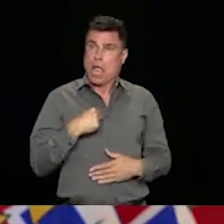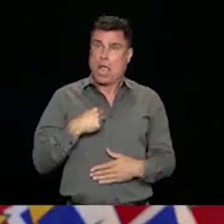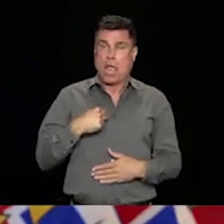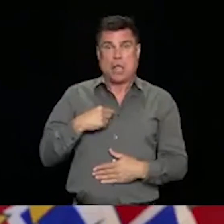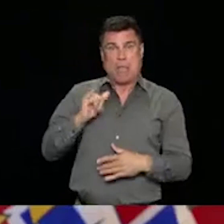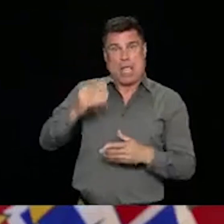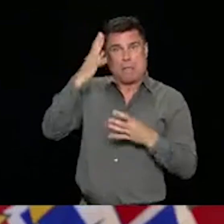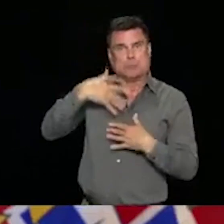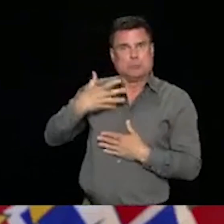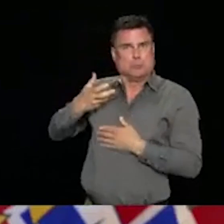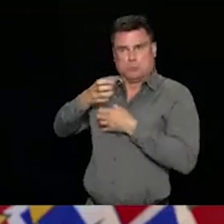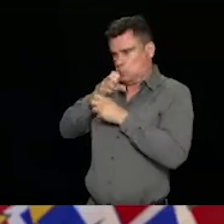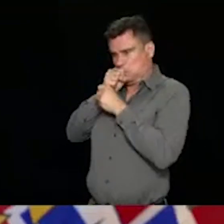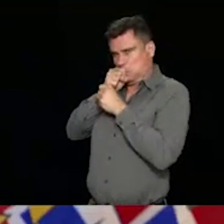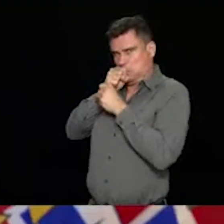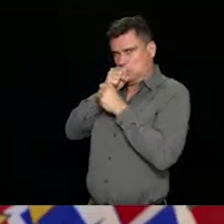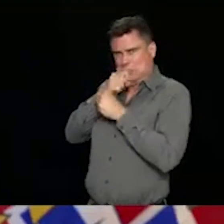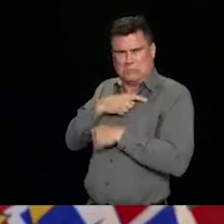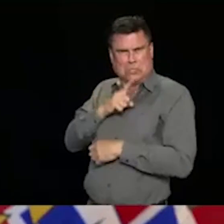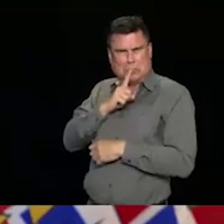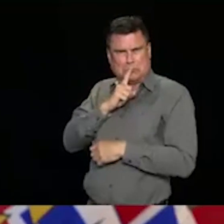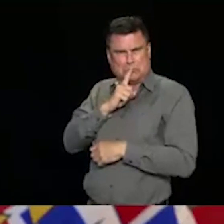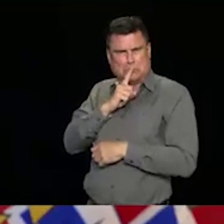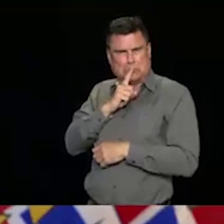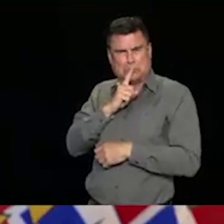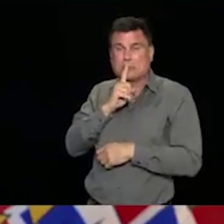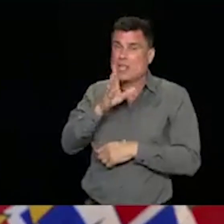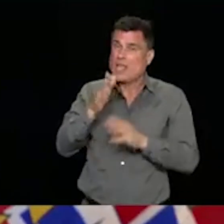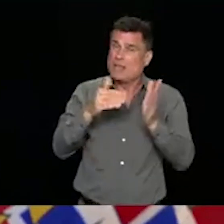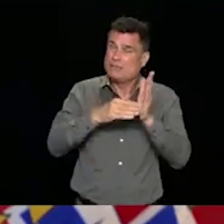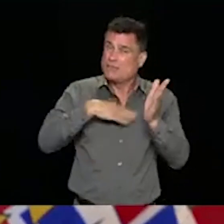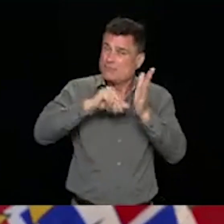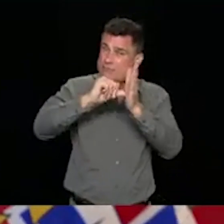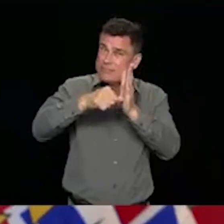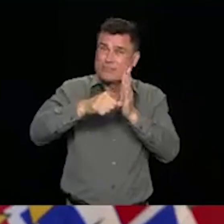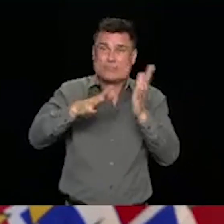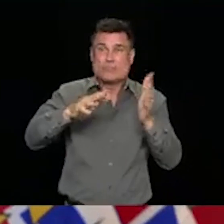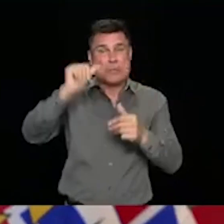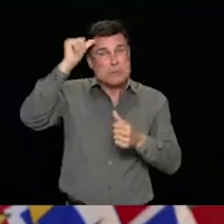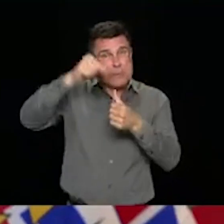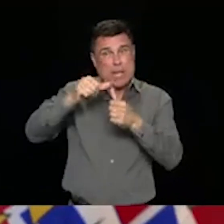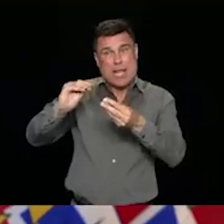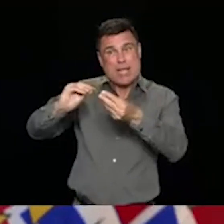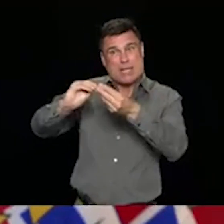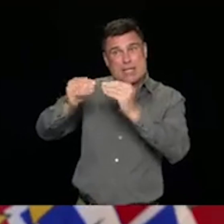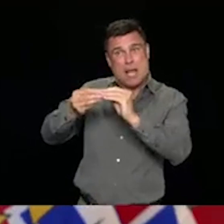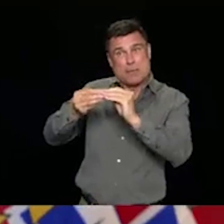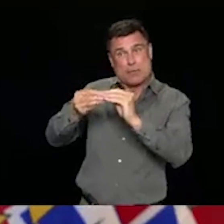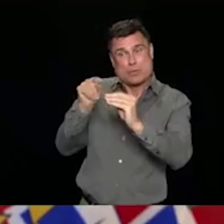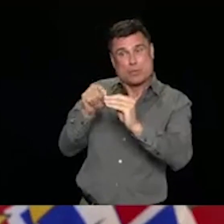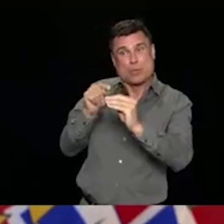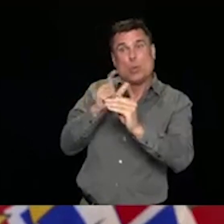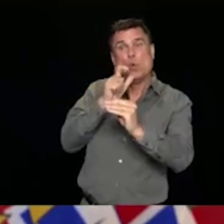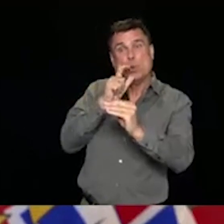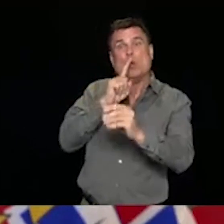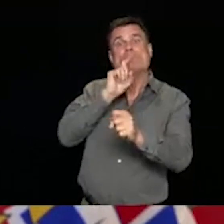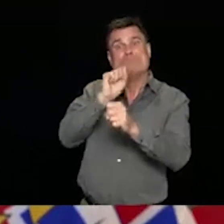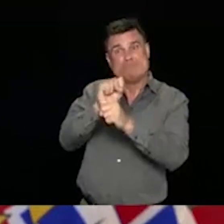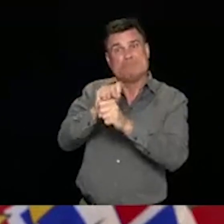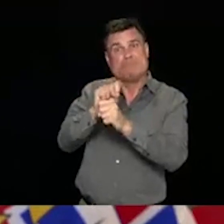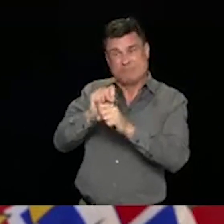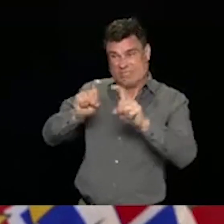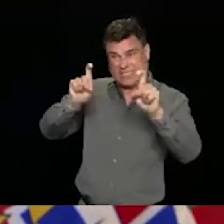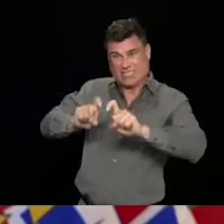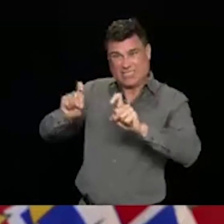who have tested positive. We also know that that sometimes we don't need to test